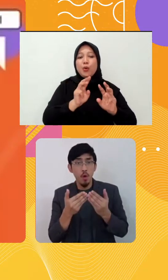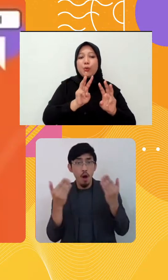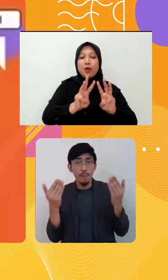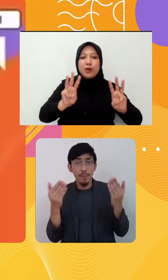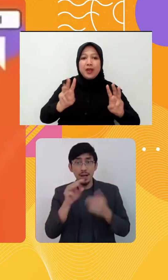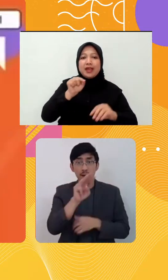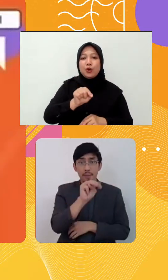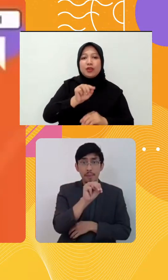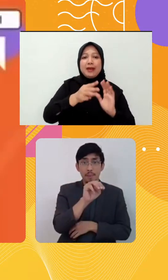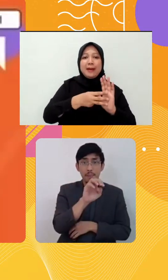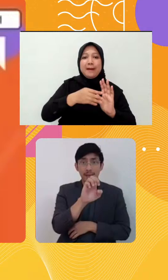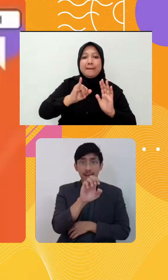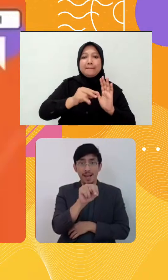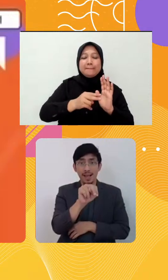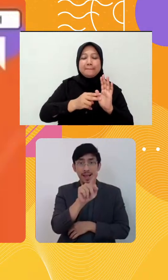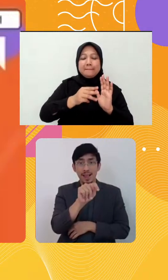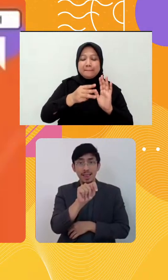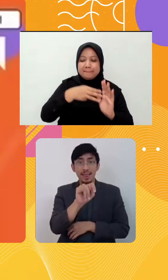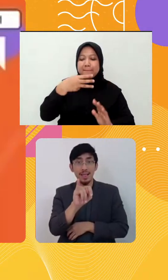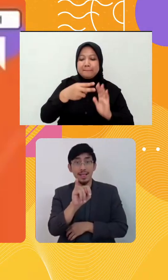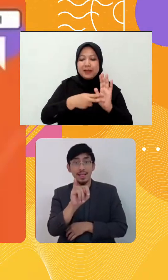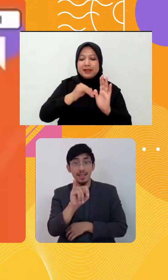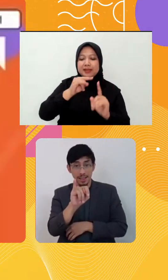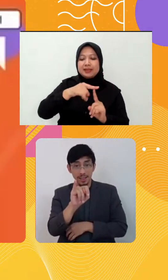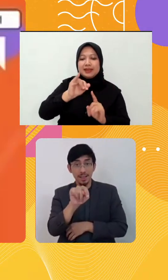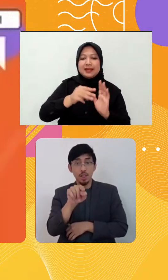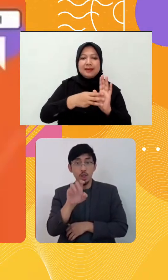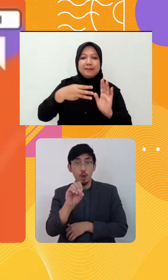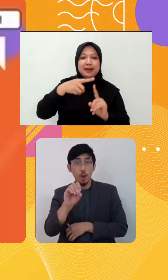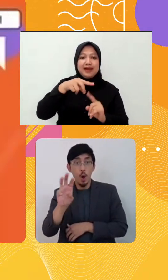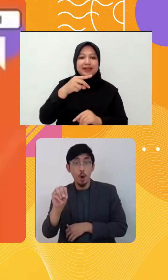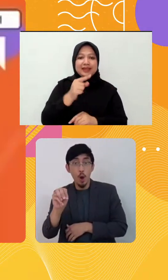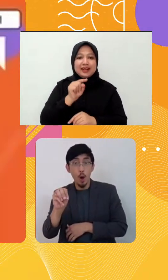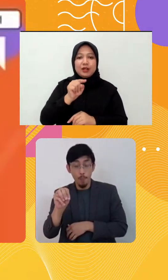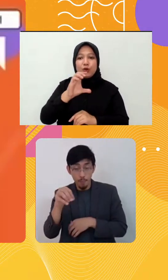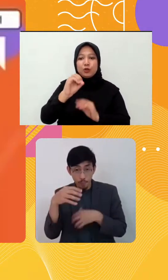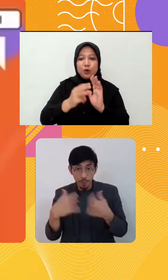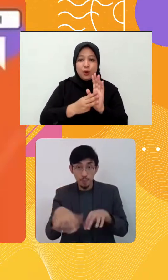www.menti.com, and we will share the code down below in the chat.